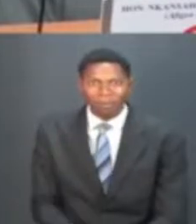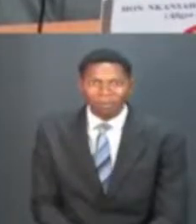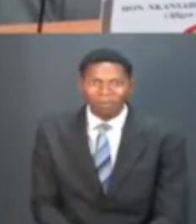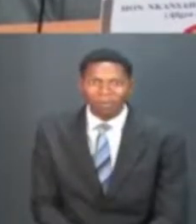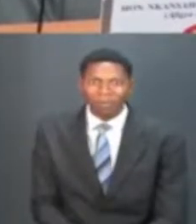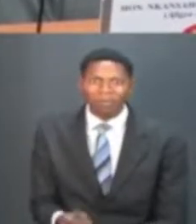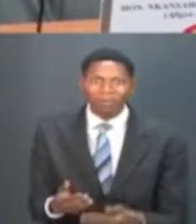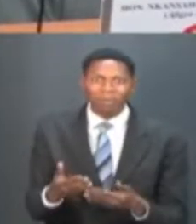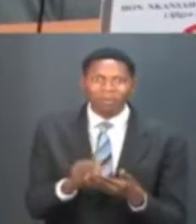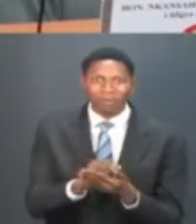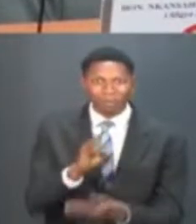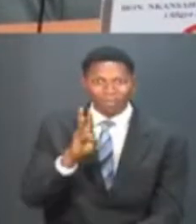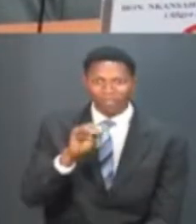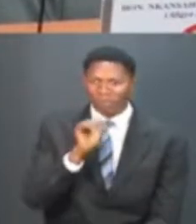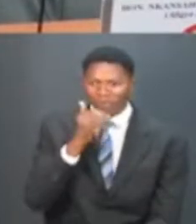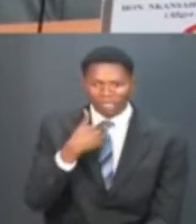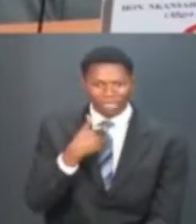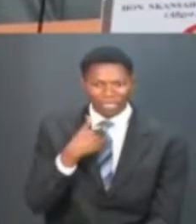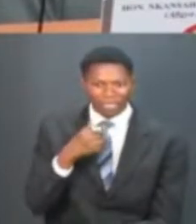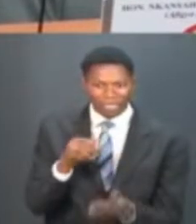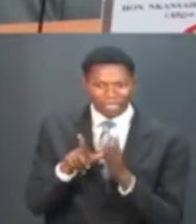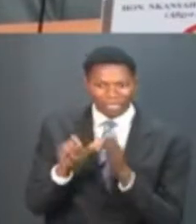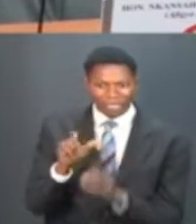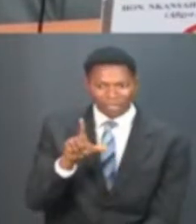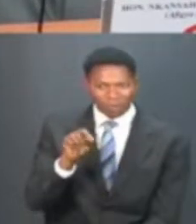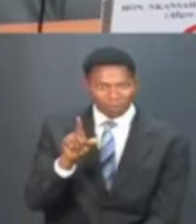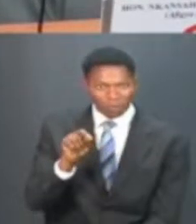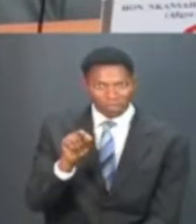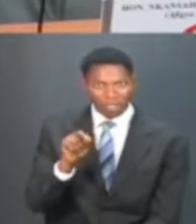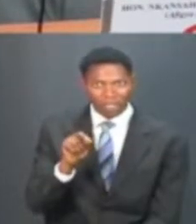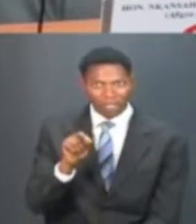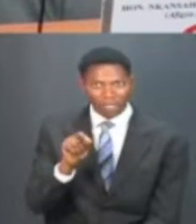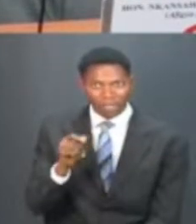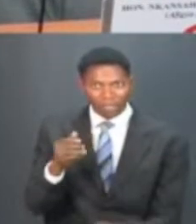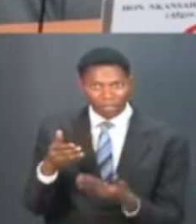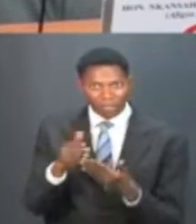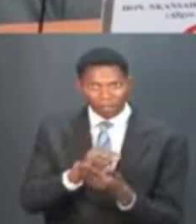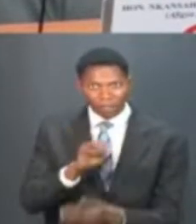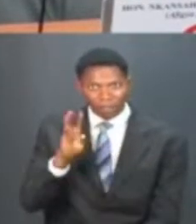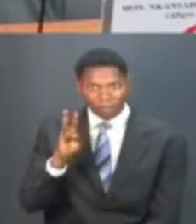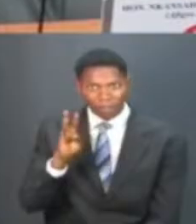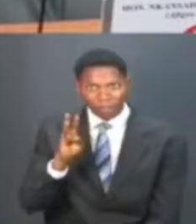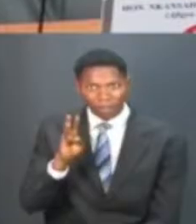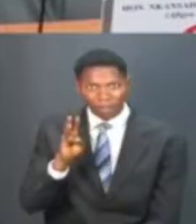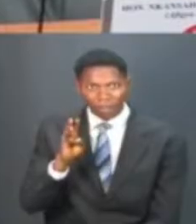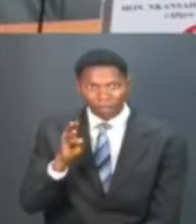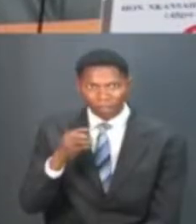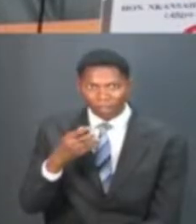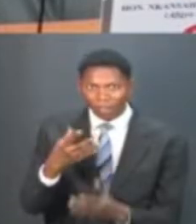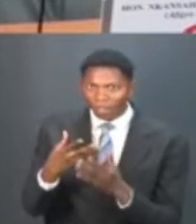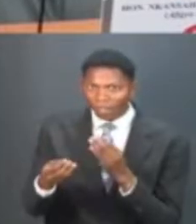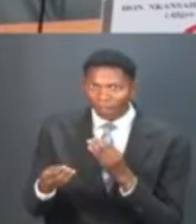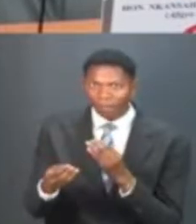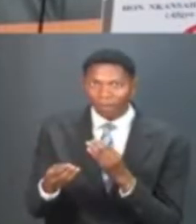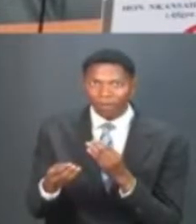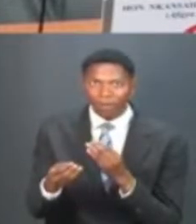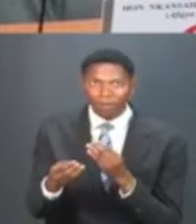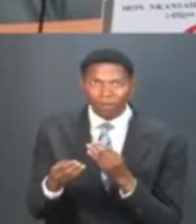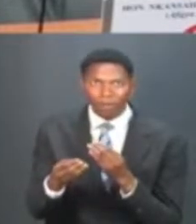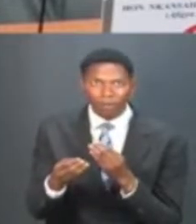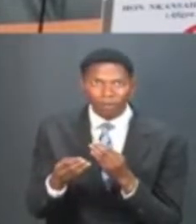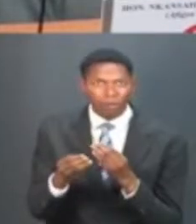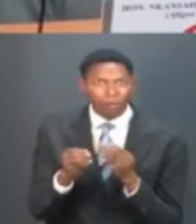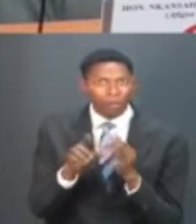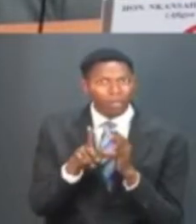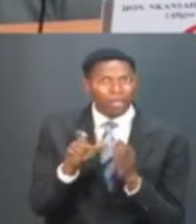Page 6 has no item 20. It does, page 6. And the absent. That's item